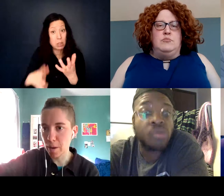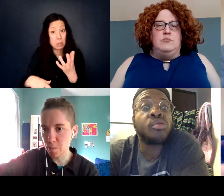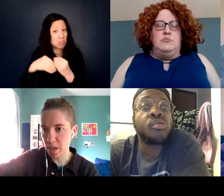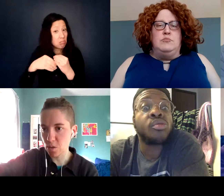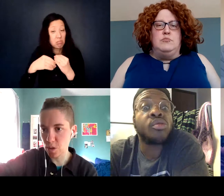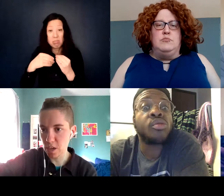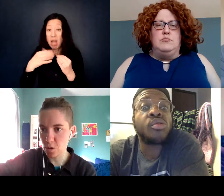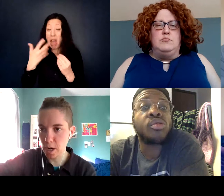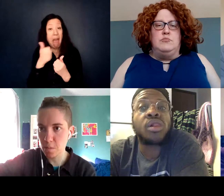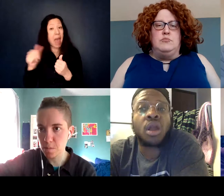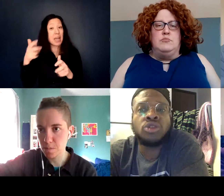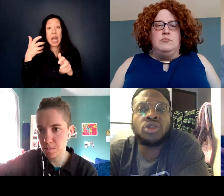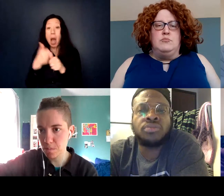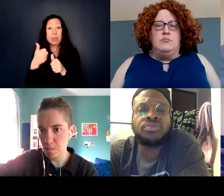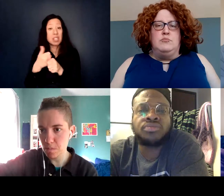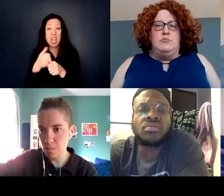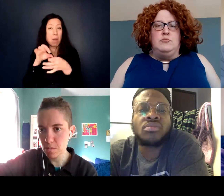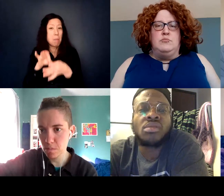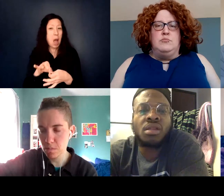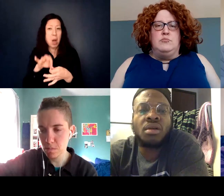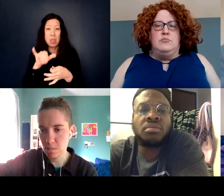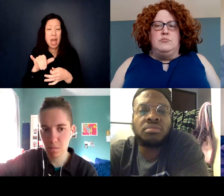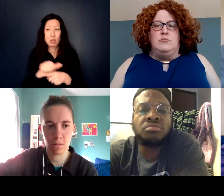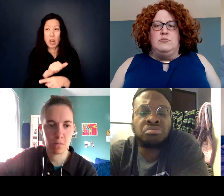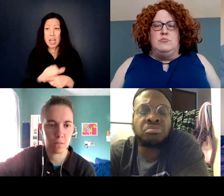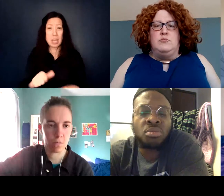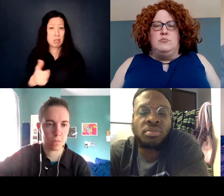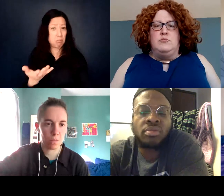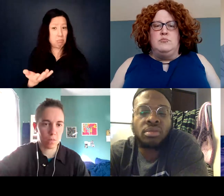on about the plans for that training.